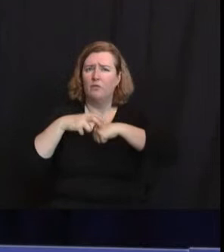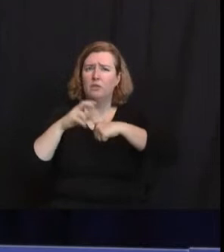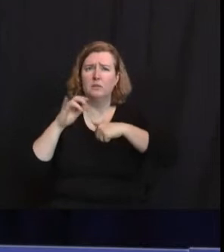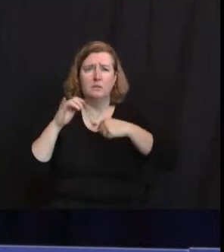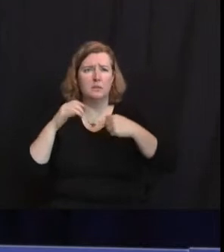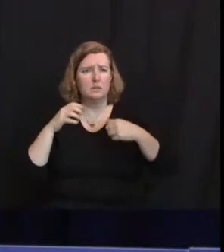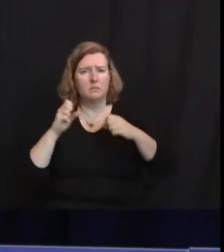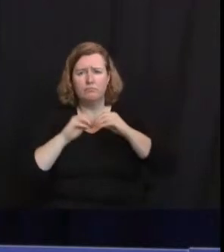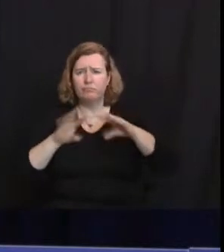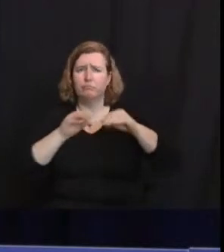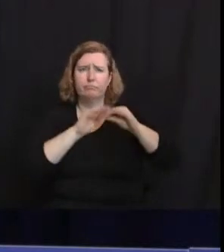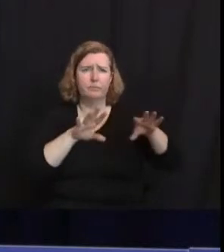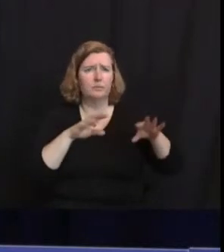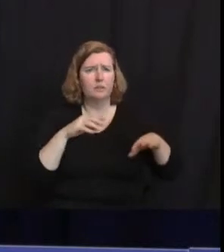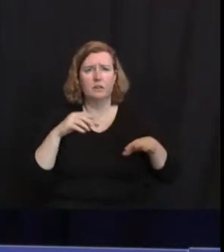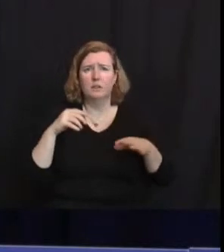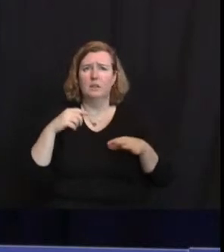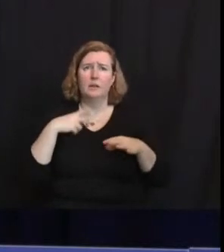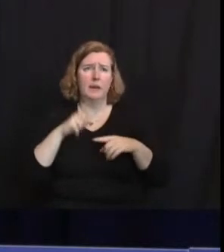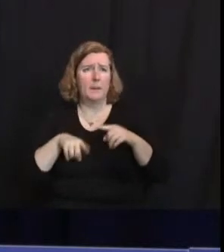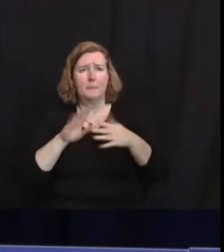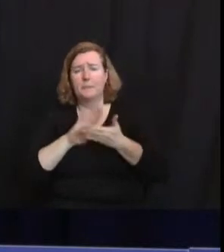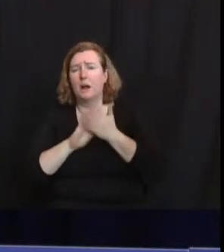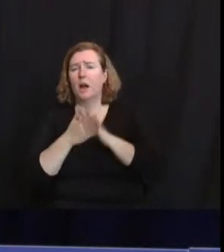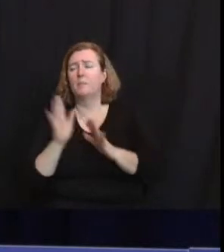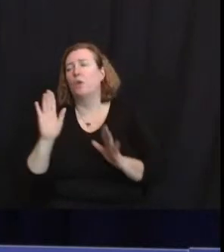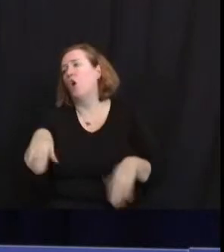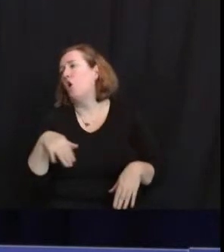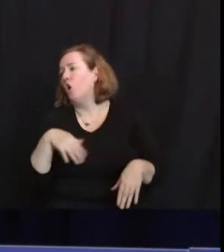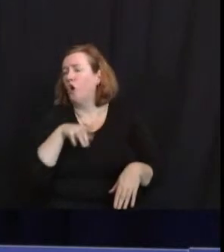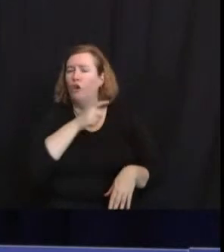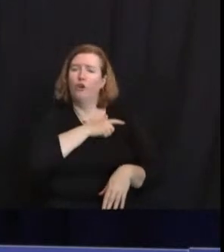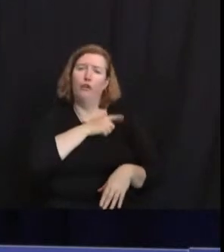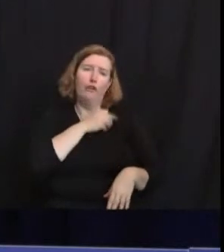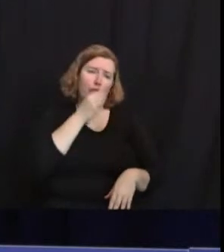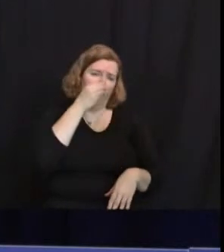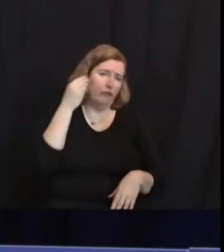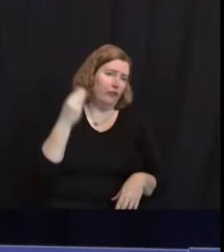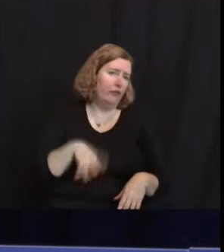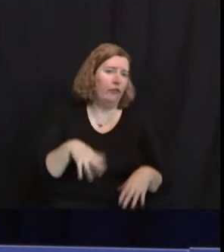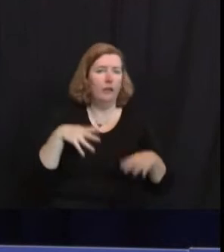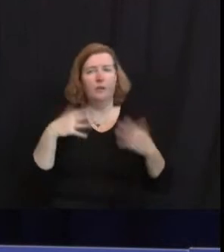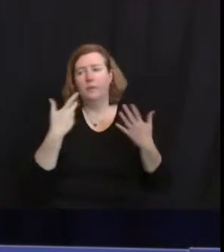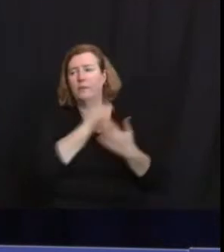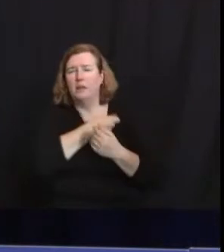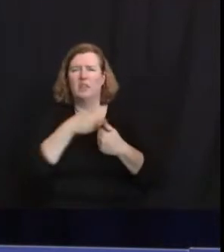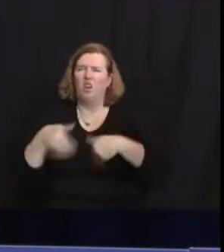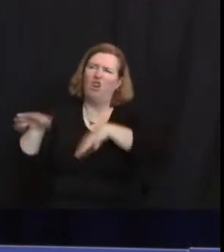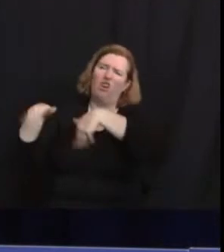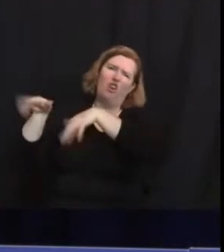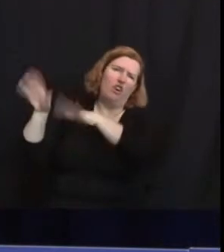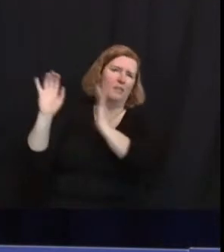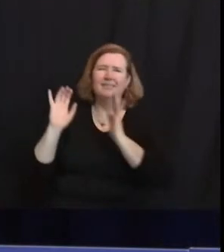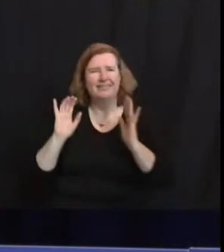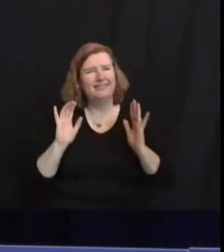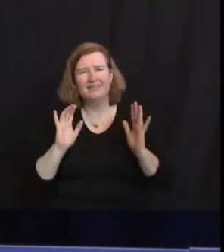We cannot let our guard down. Despite the increasing number of vaccinations, we must remain vigilant.